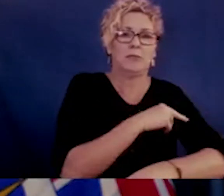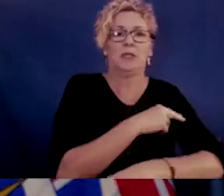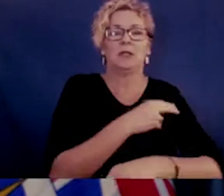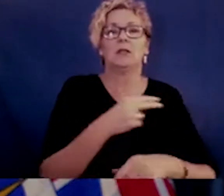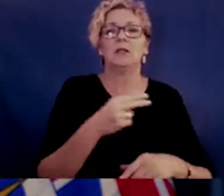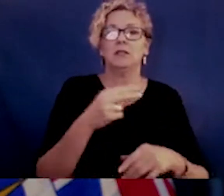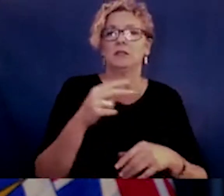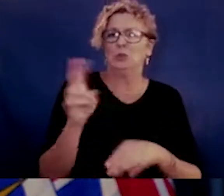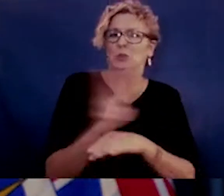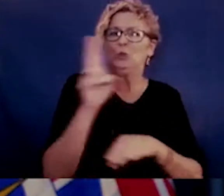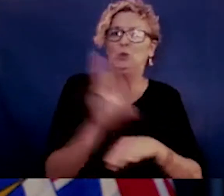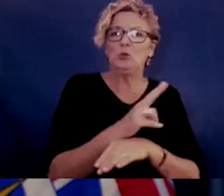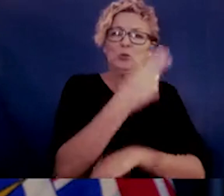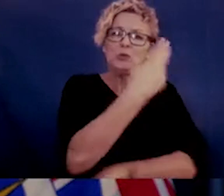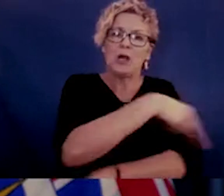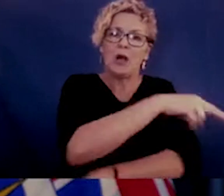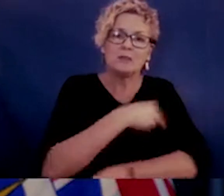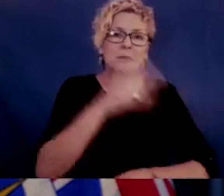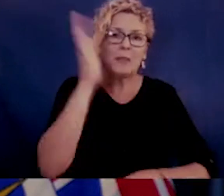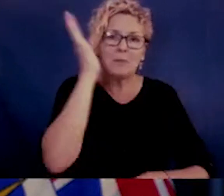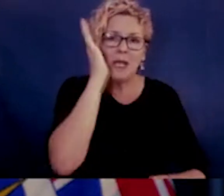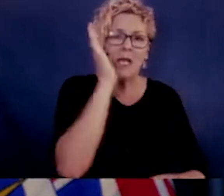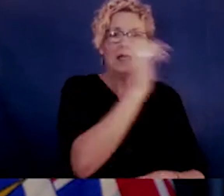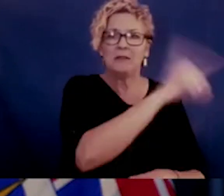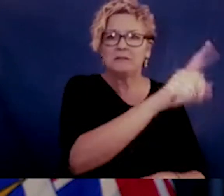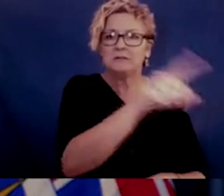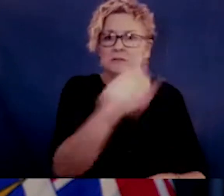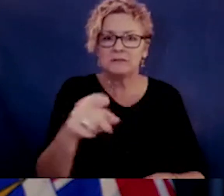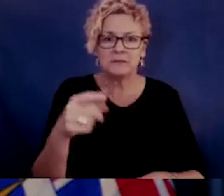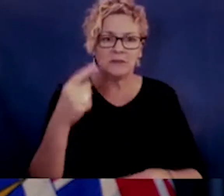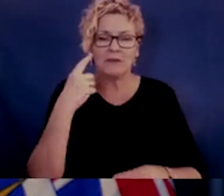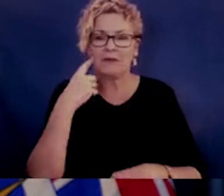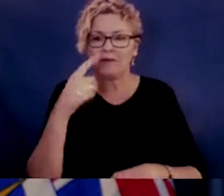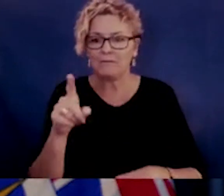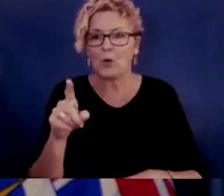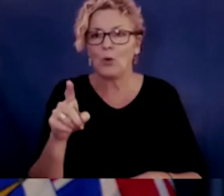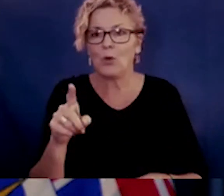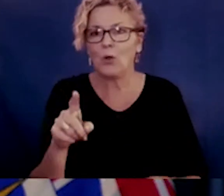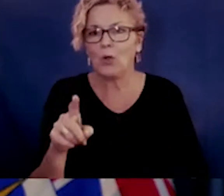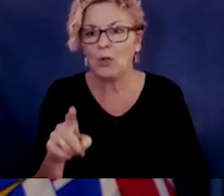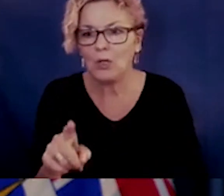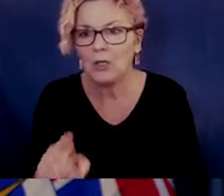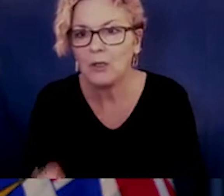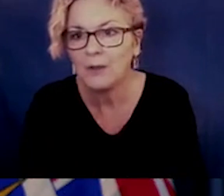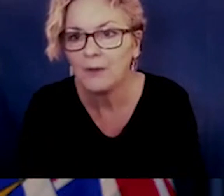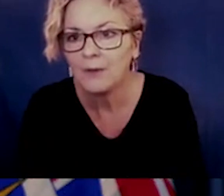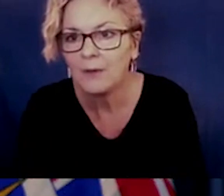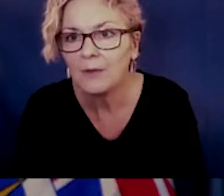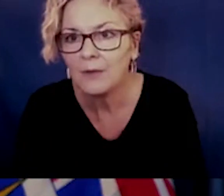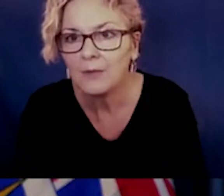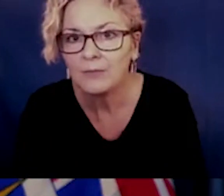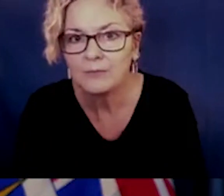COVID-19 after an asymptomatic person went to a fitness studio. And that's despite the studio there taking temperatures, keeping people 6